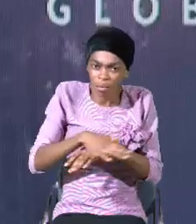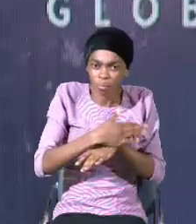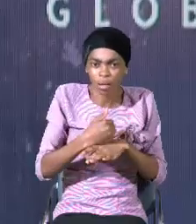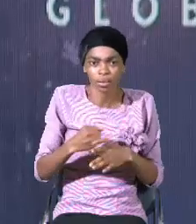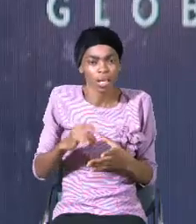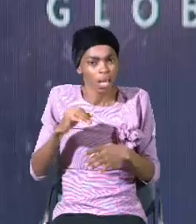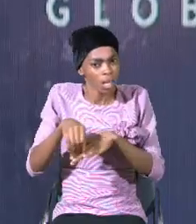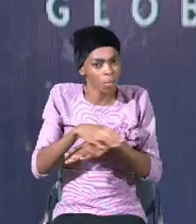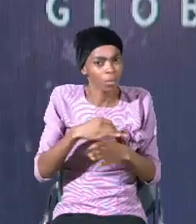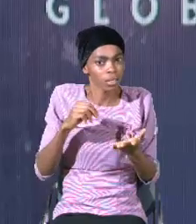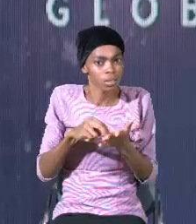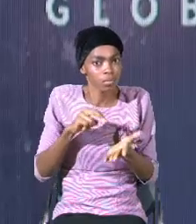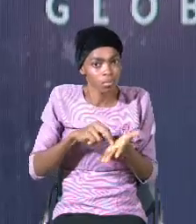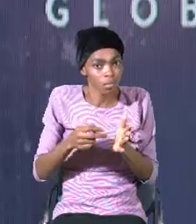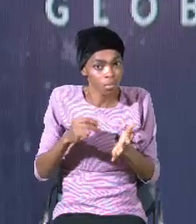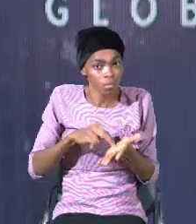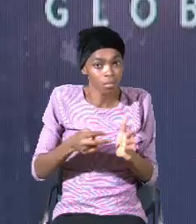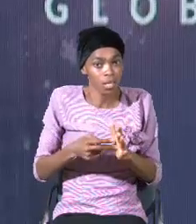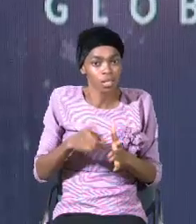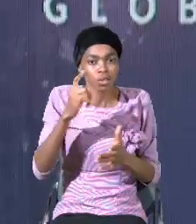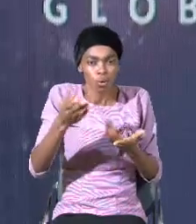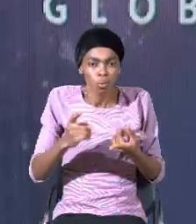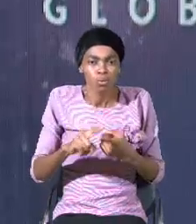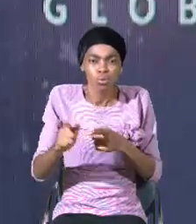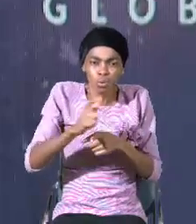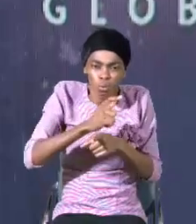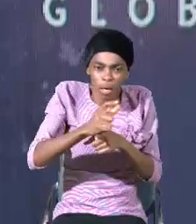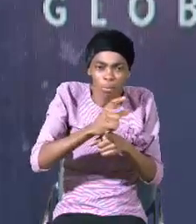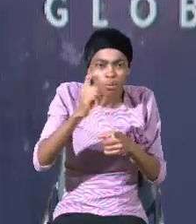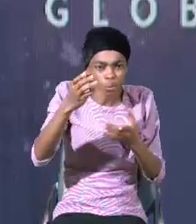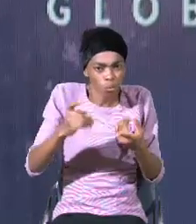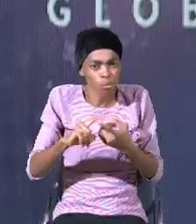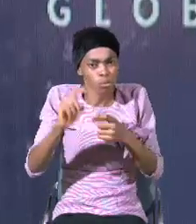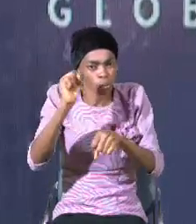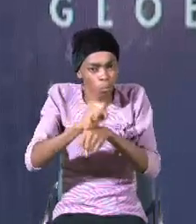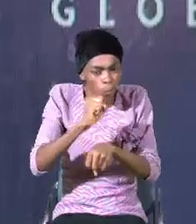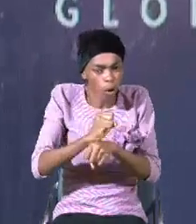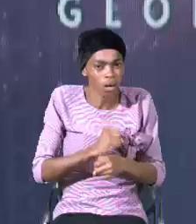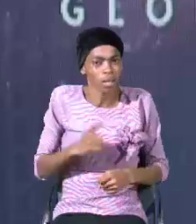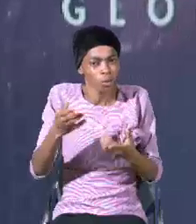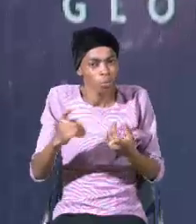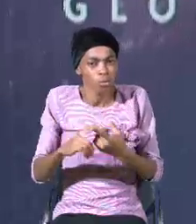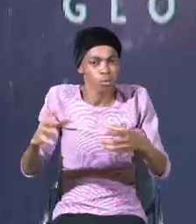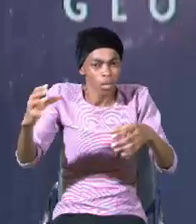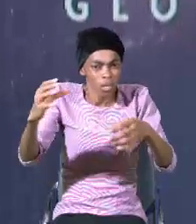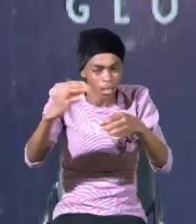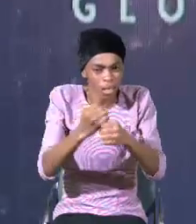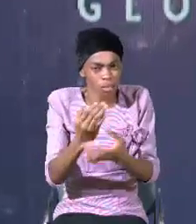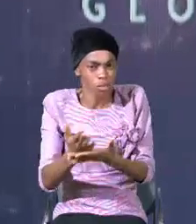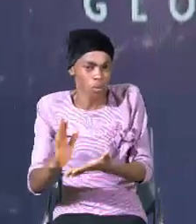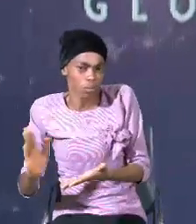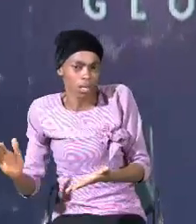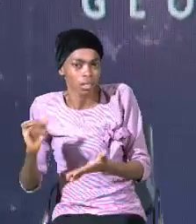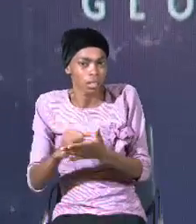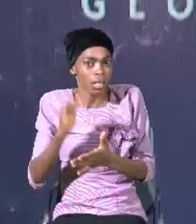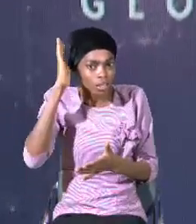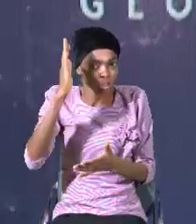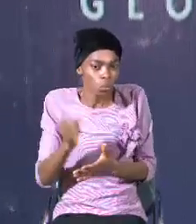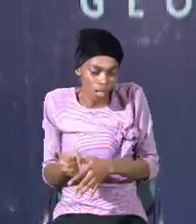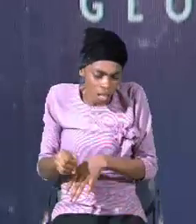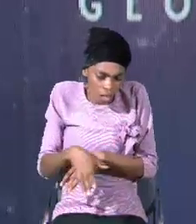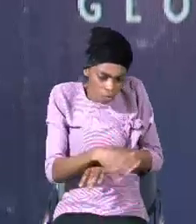want to so labor, you want to so work, and you want to so get something that will impact